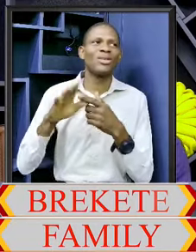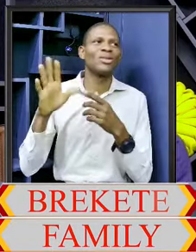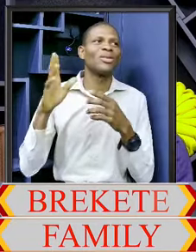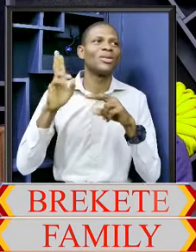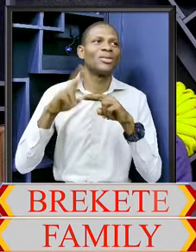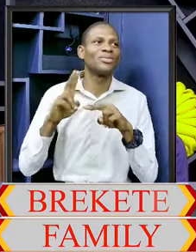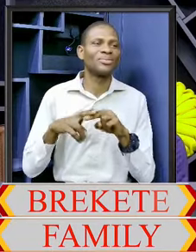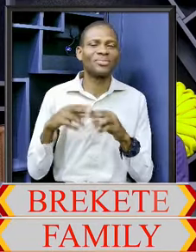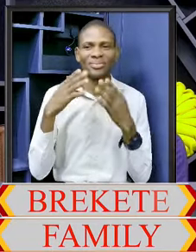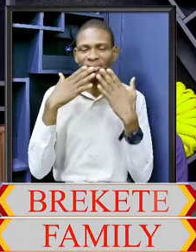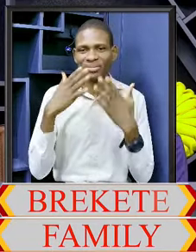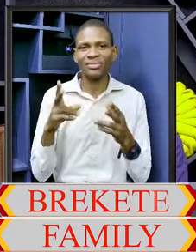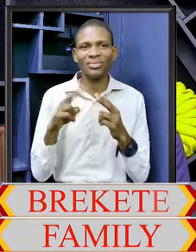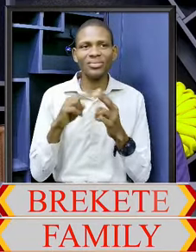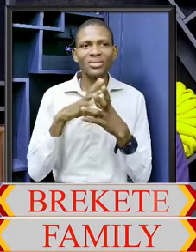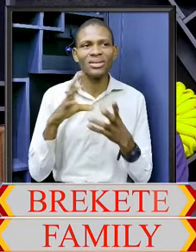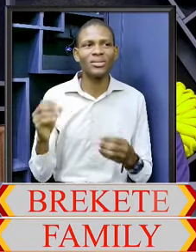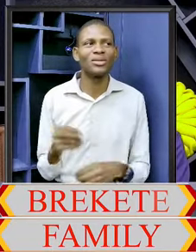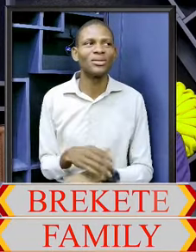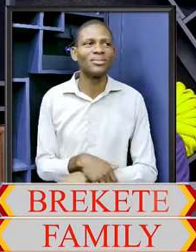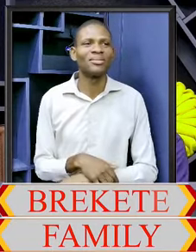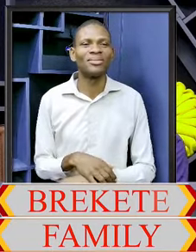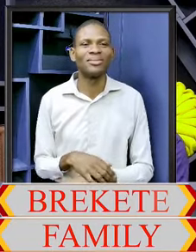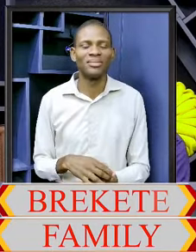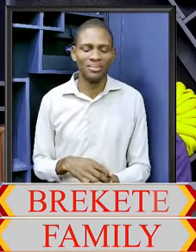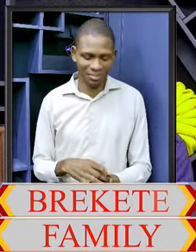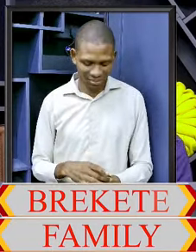Mekwi, thank you very much.